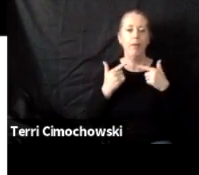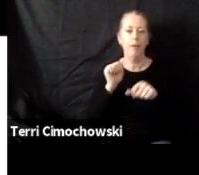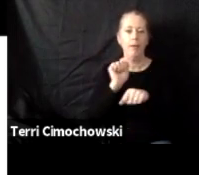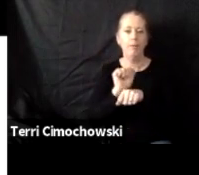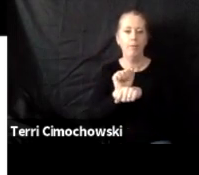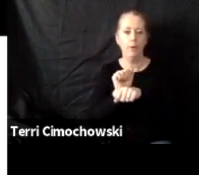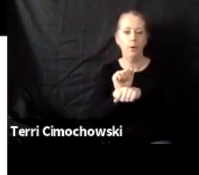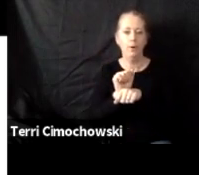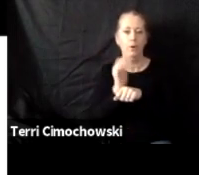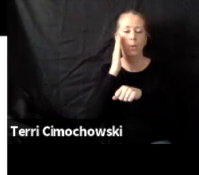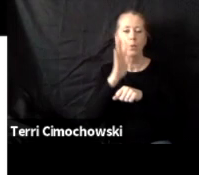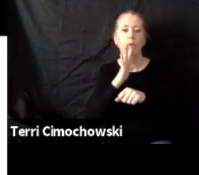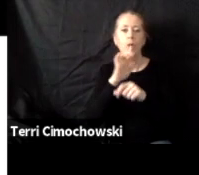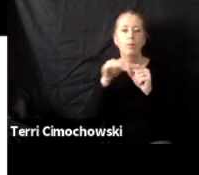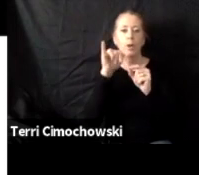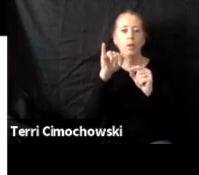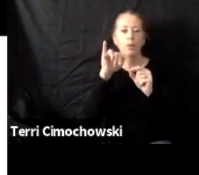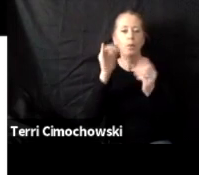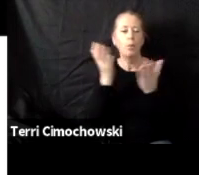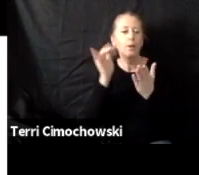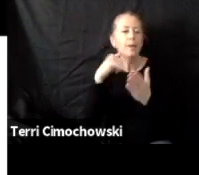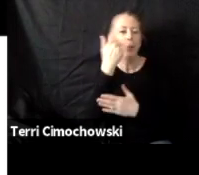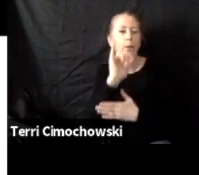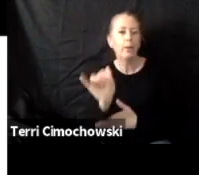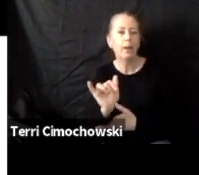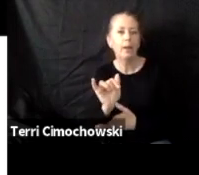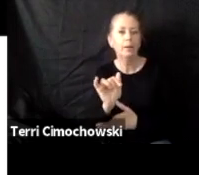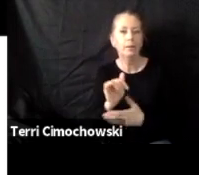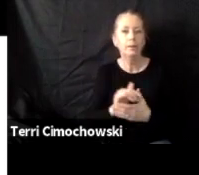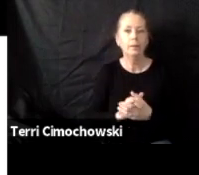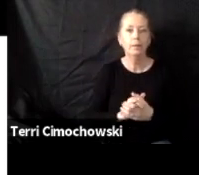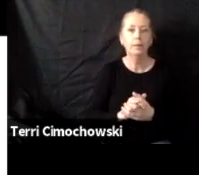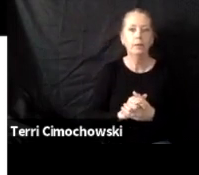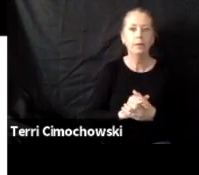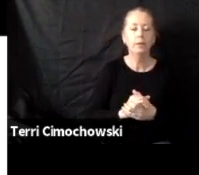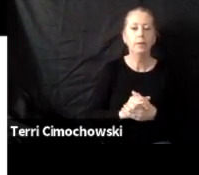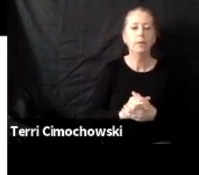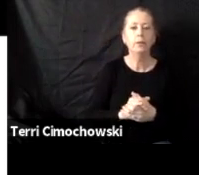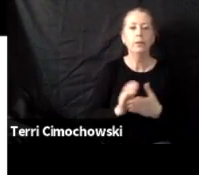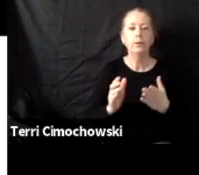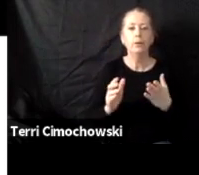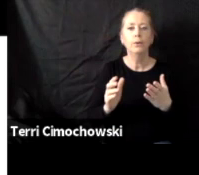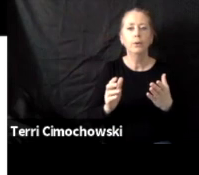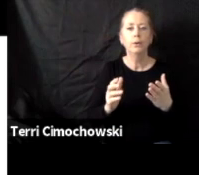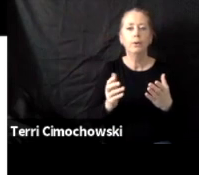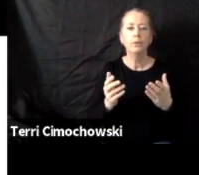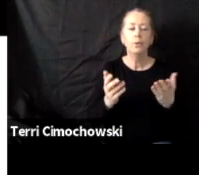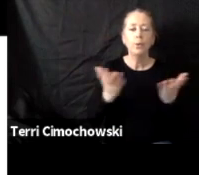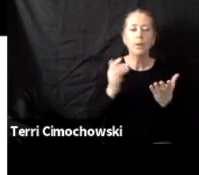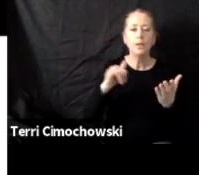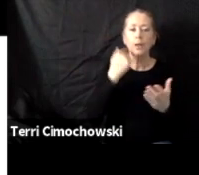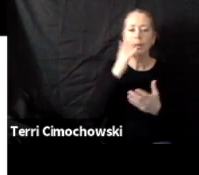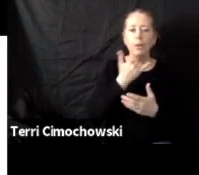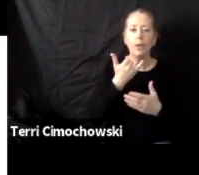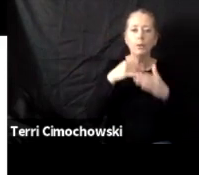that live synchronous support is going to look like, knowing that there is that flexibility for them to go into their different classes that they have for middle